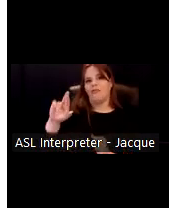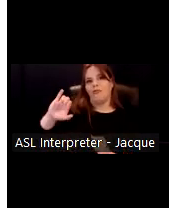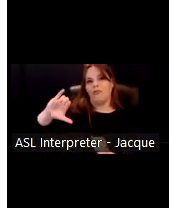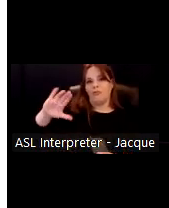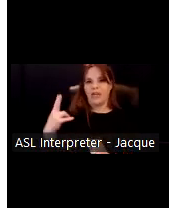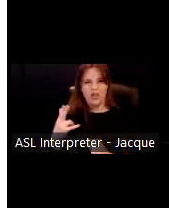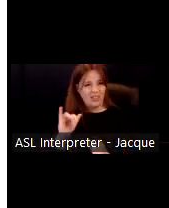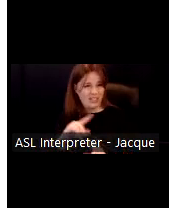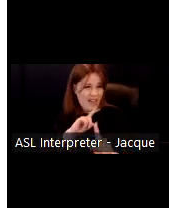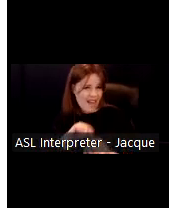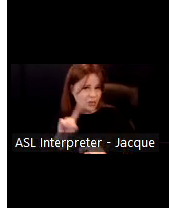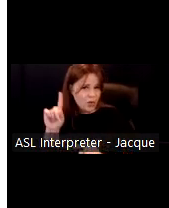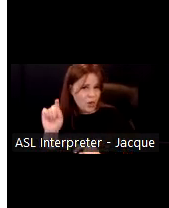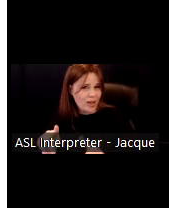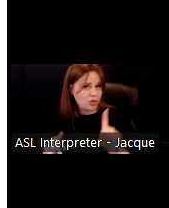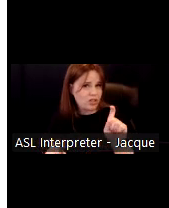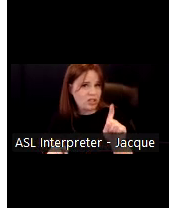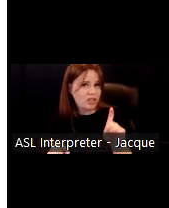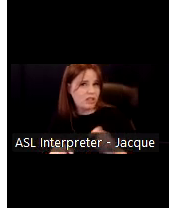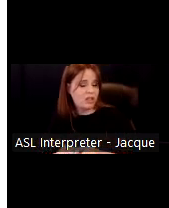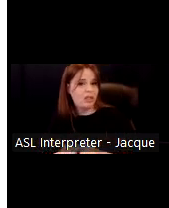Did that answer the question?